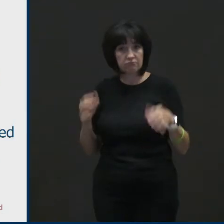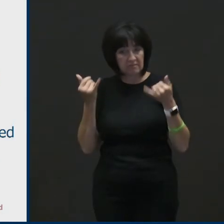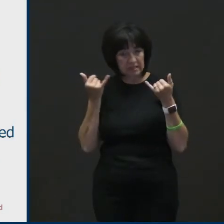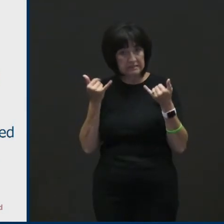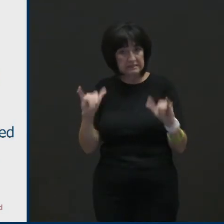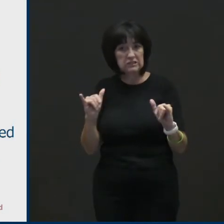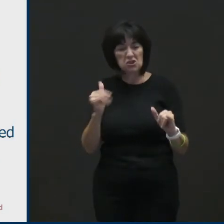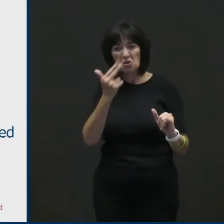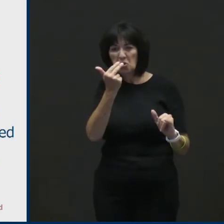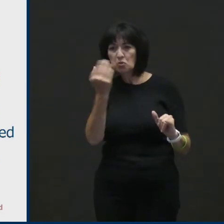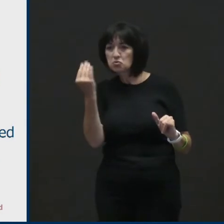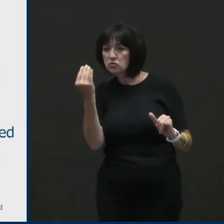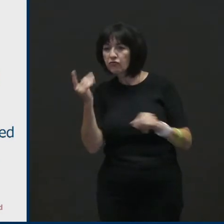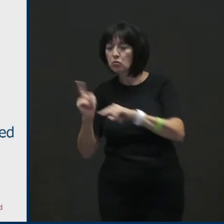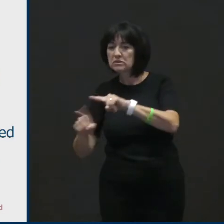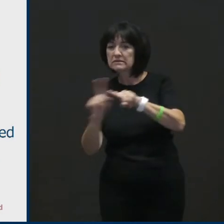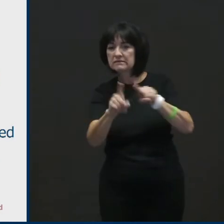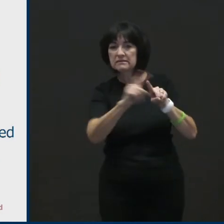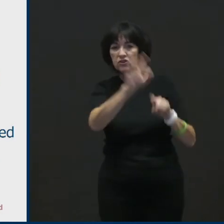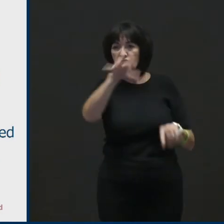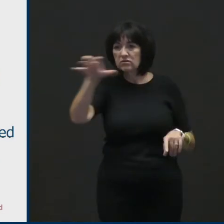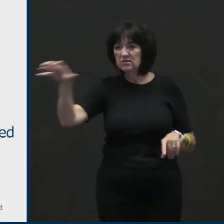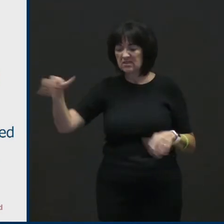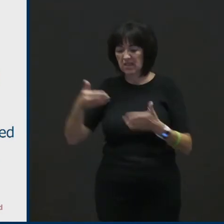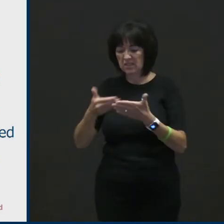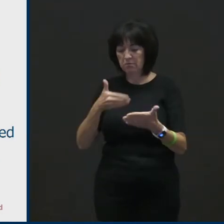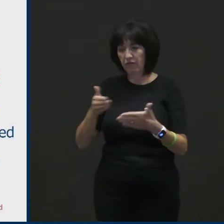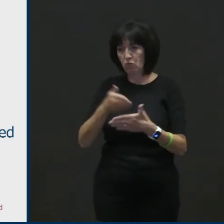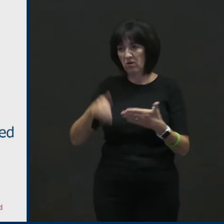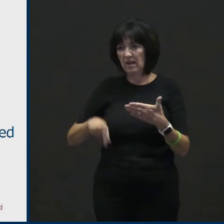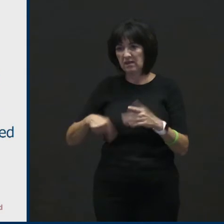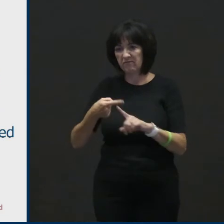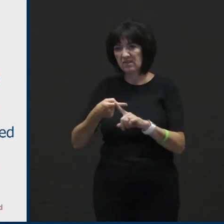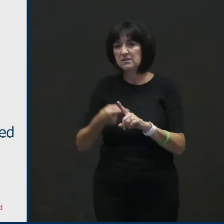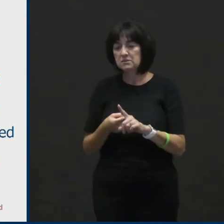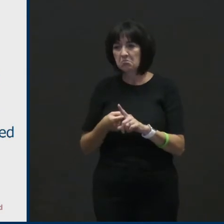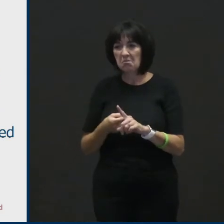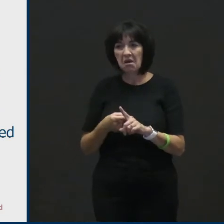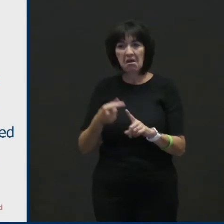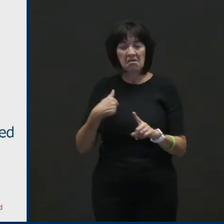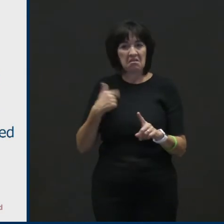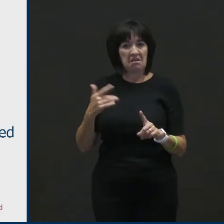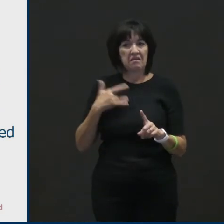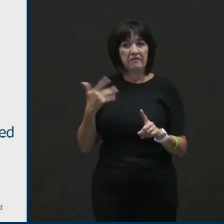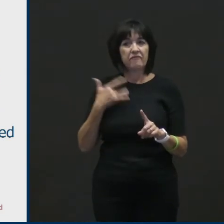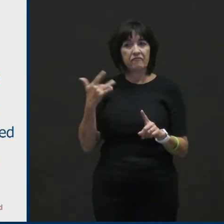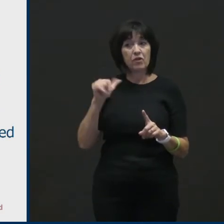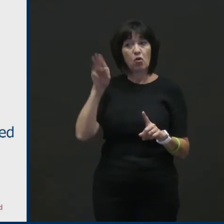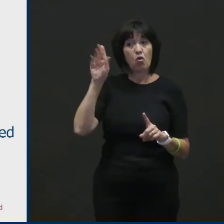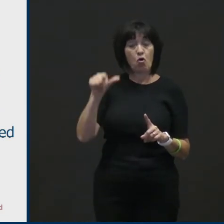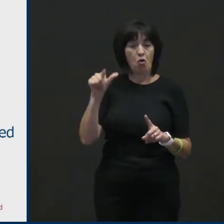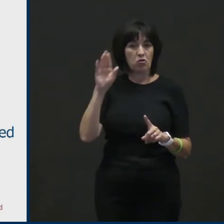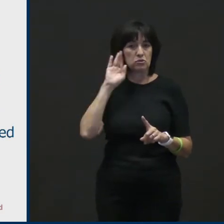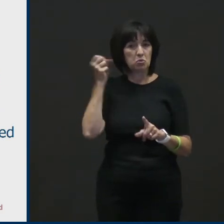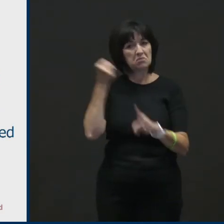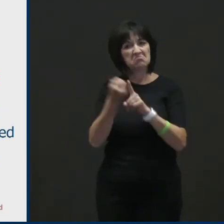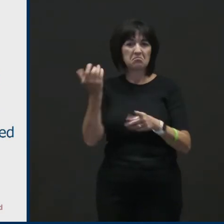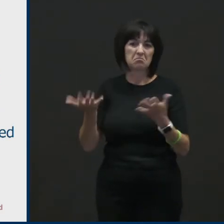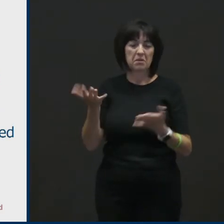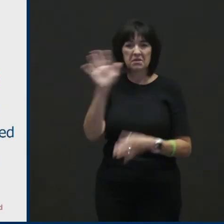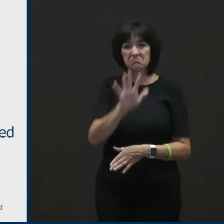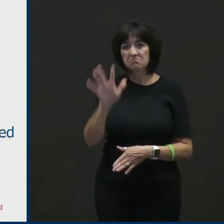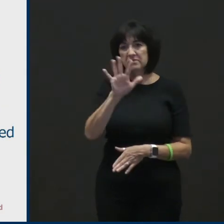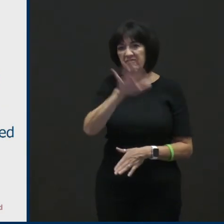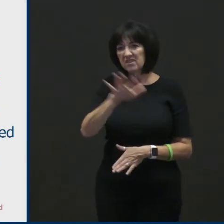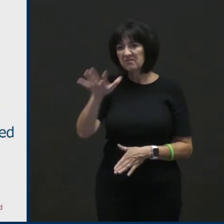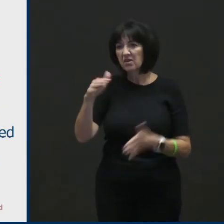and I'll talk about some of the school initiatives as well. So we'll get up to that 50, 55 range. We'll beat June, but we're not going to be at the 71,000 that we saw in July.